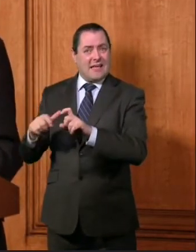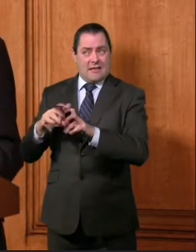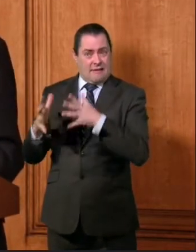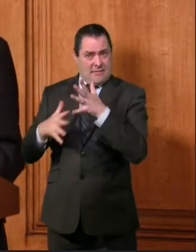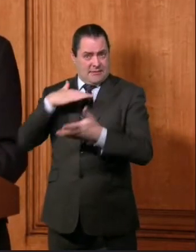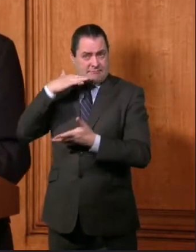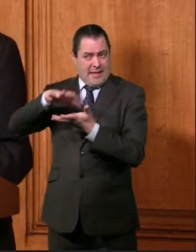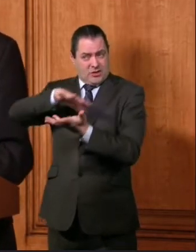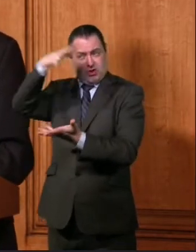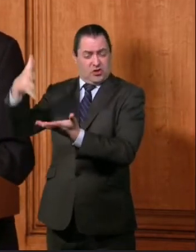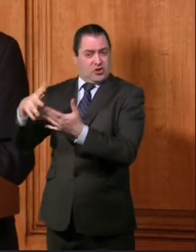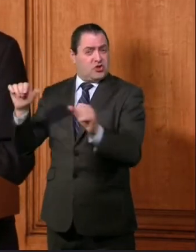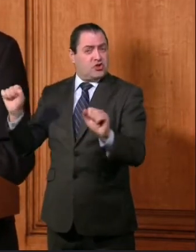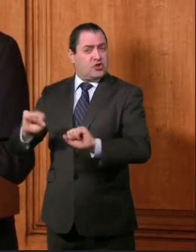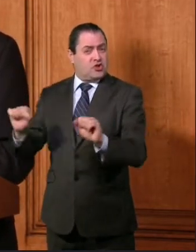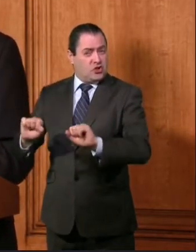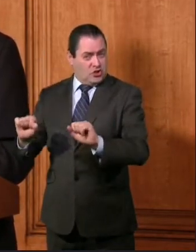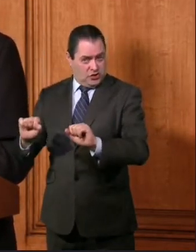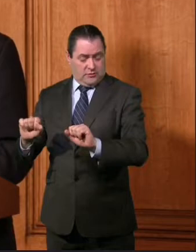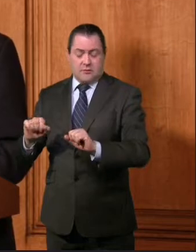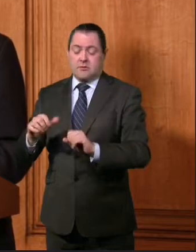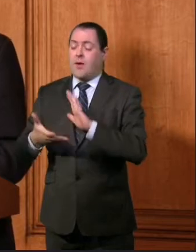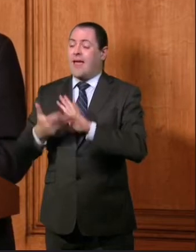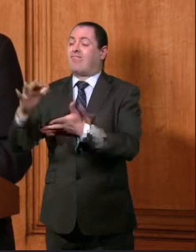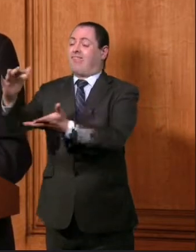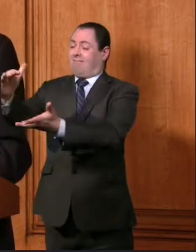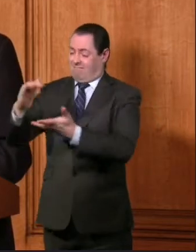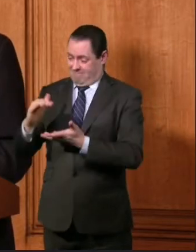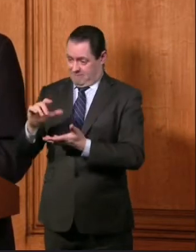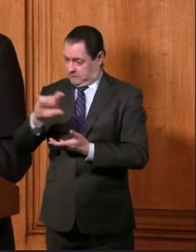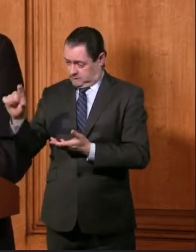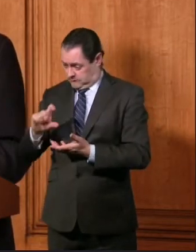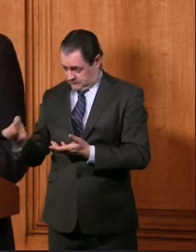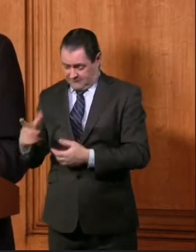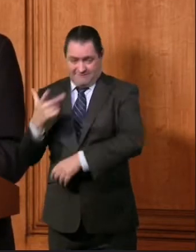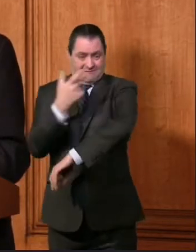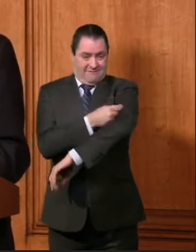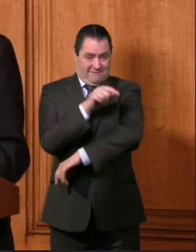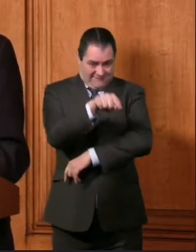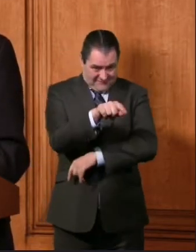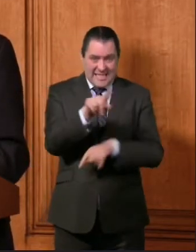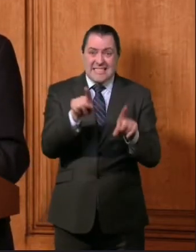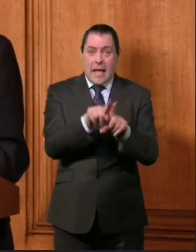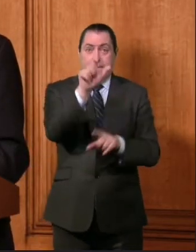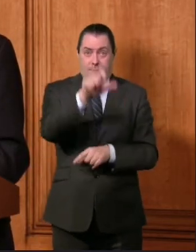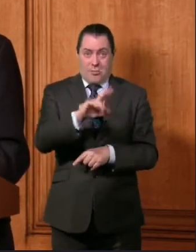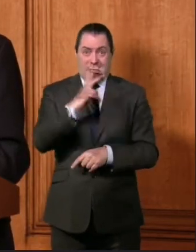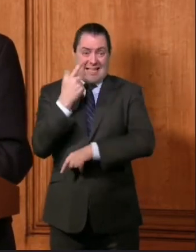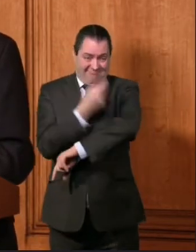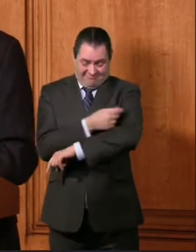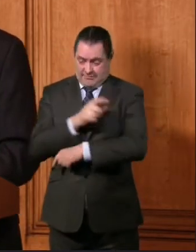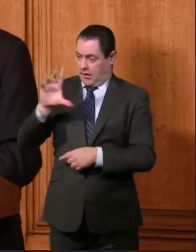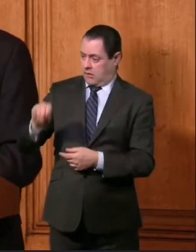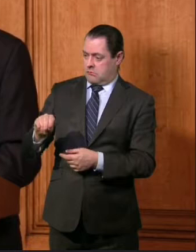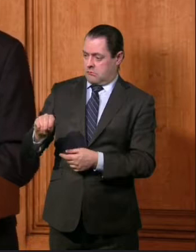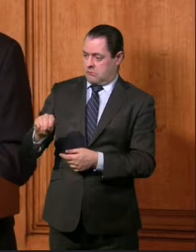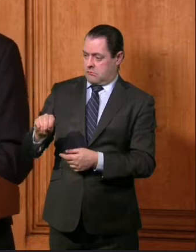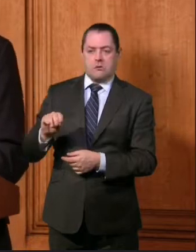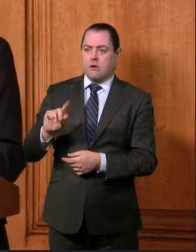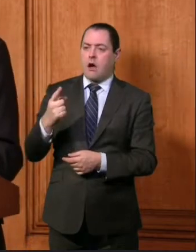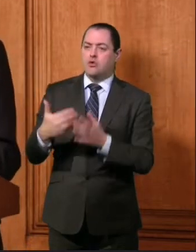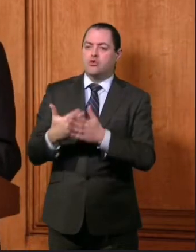succession, half the number of people will be able to be vaccinated over the next short to medium term, the next several weeks to